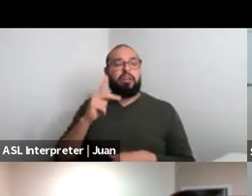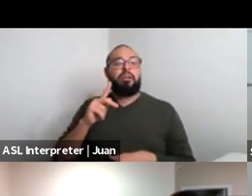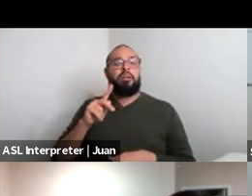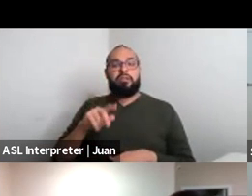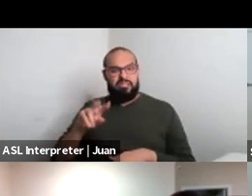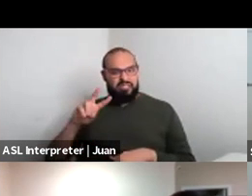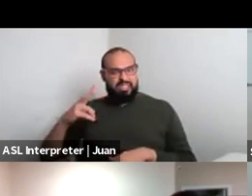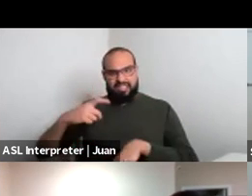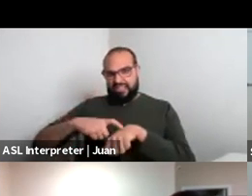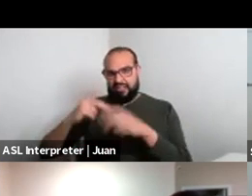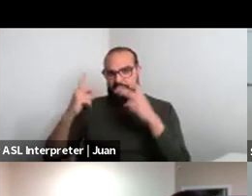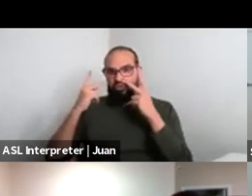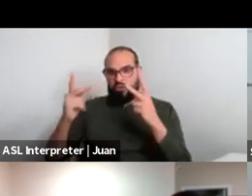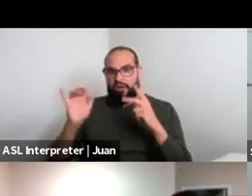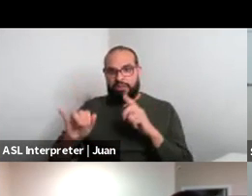second time?